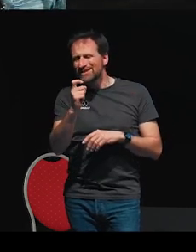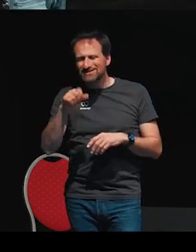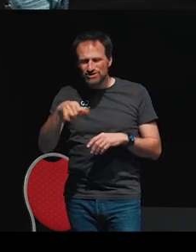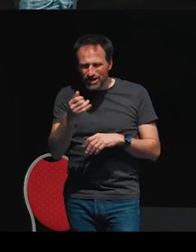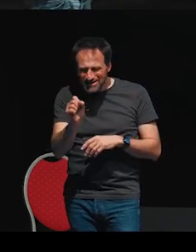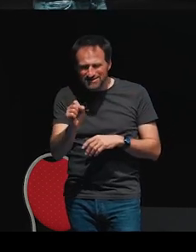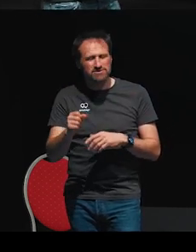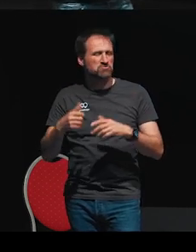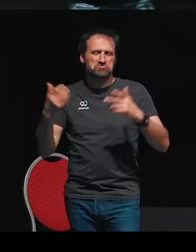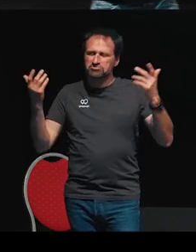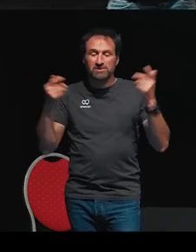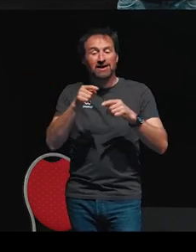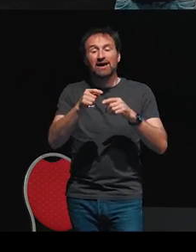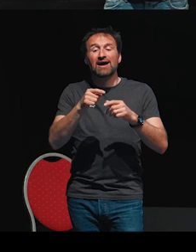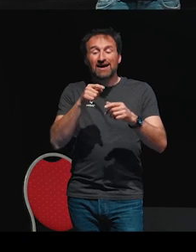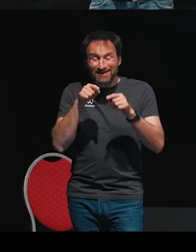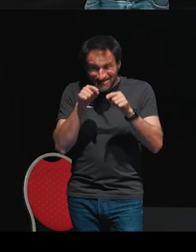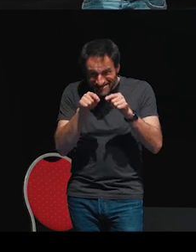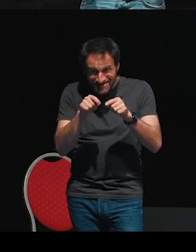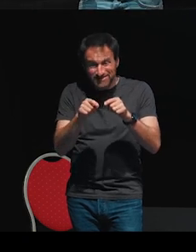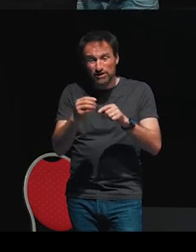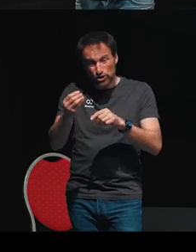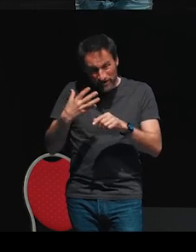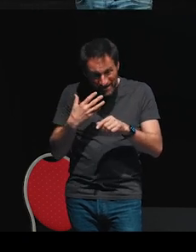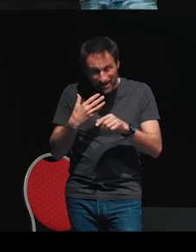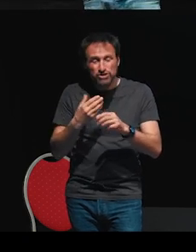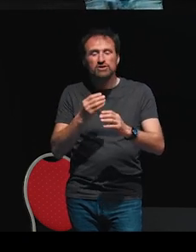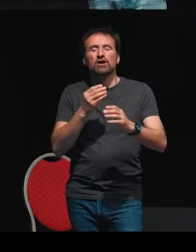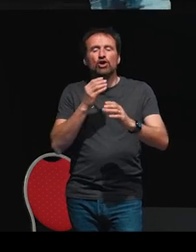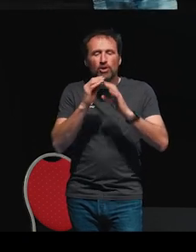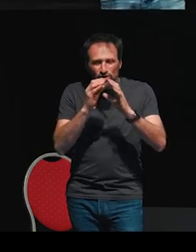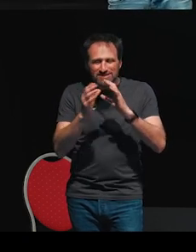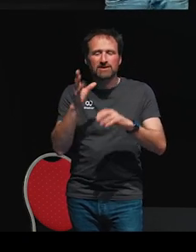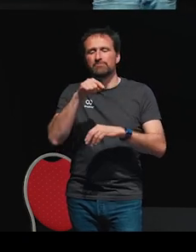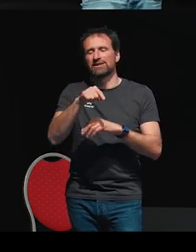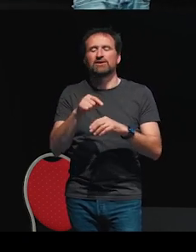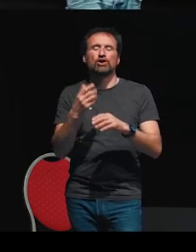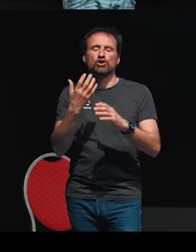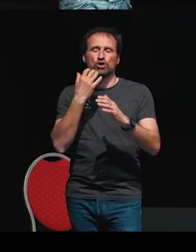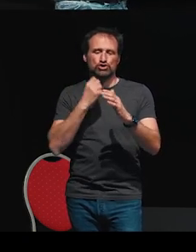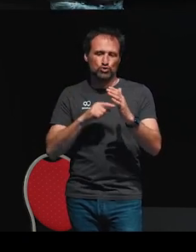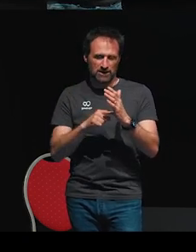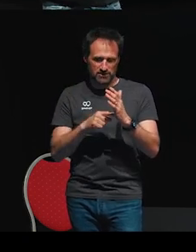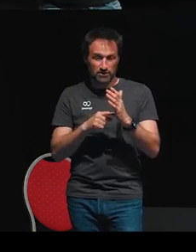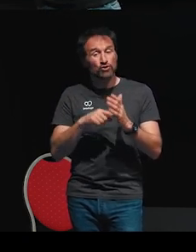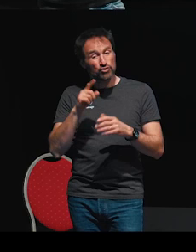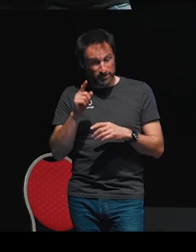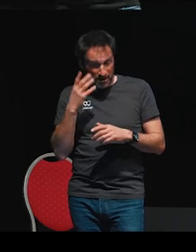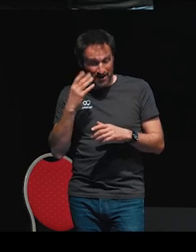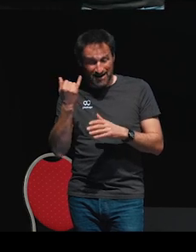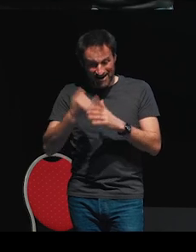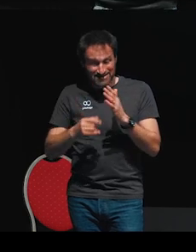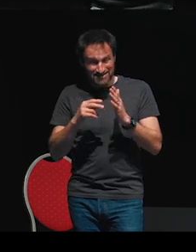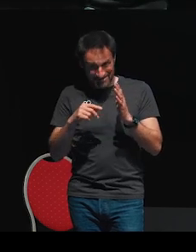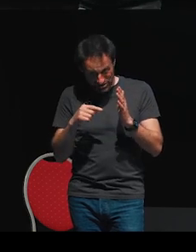Will communicate with your consumer. And the last part is the consumer that, of course, consumes your state